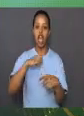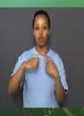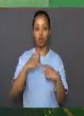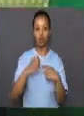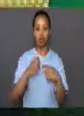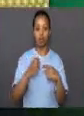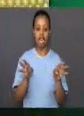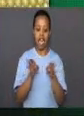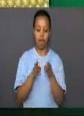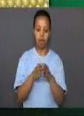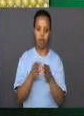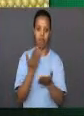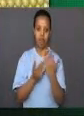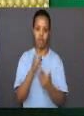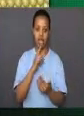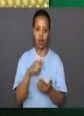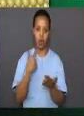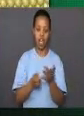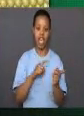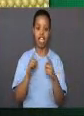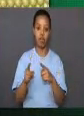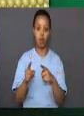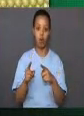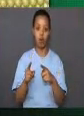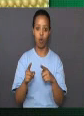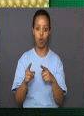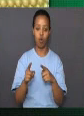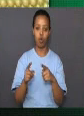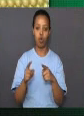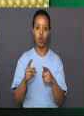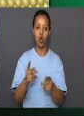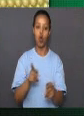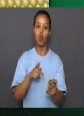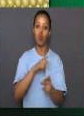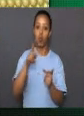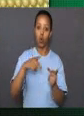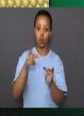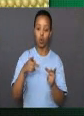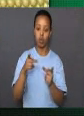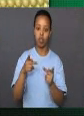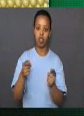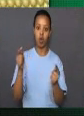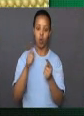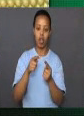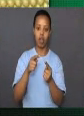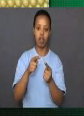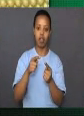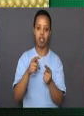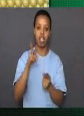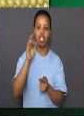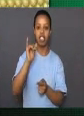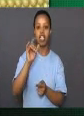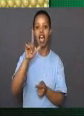electrons. This leads to the transfer of protons to the inside of the